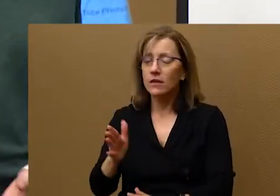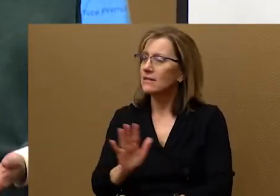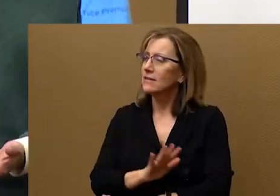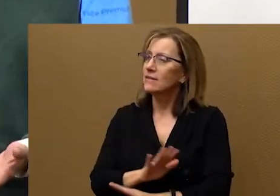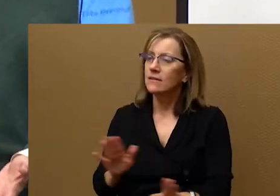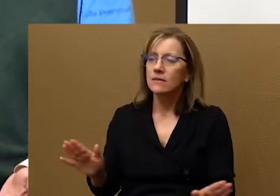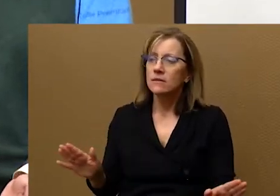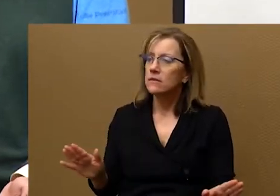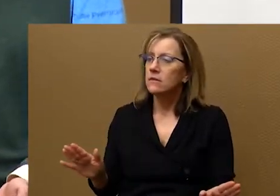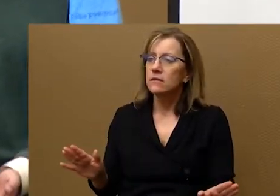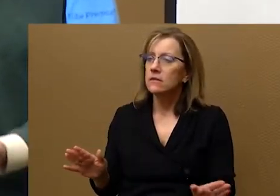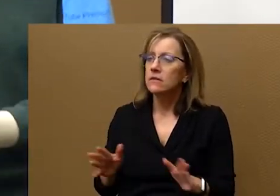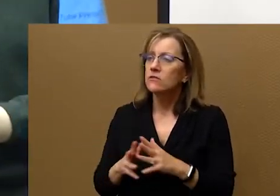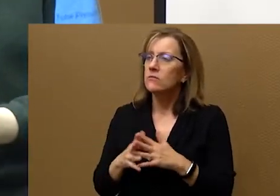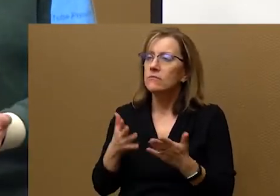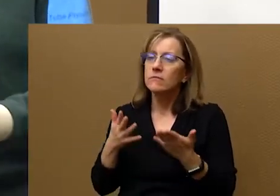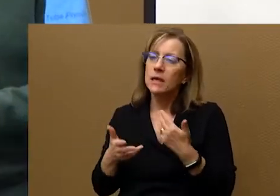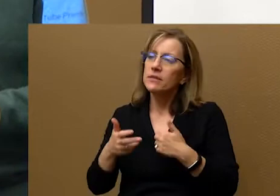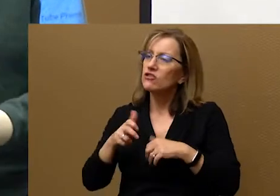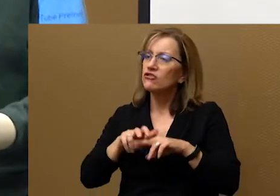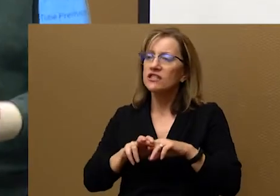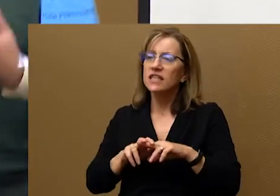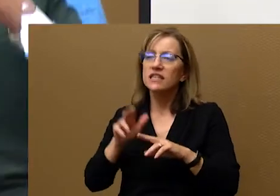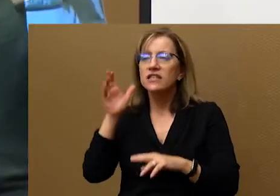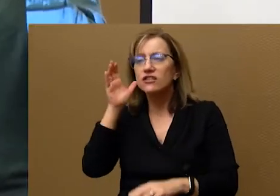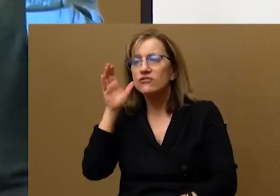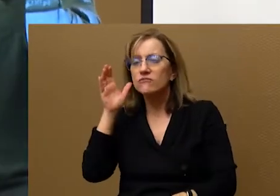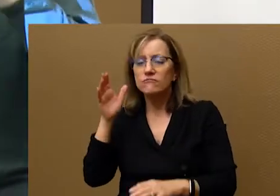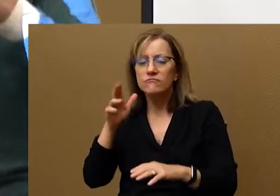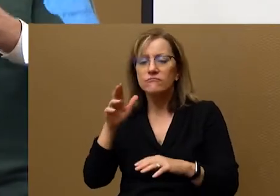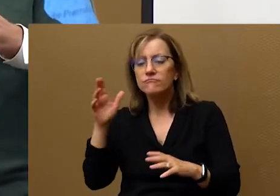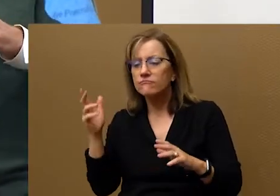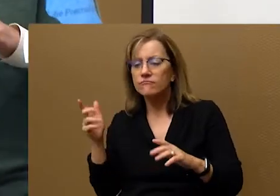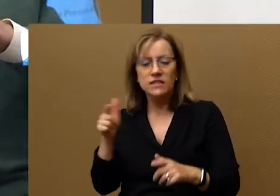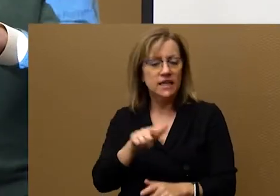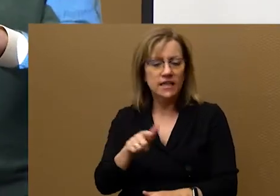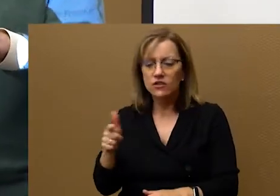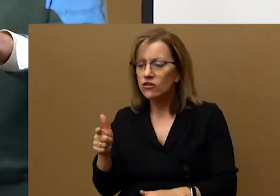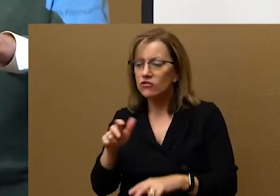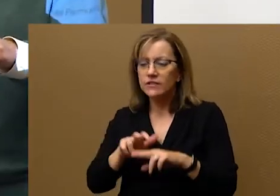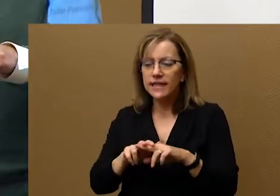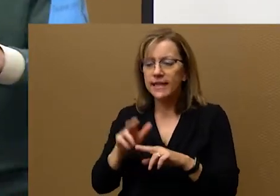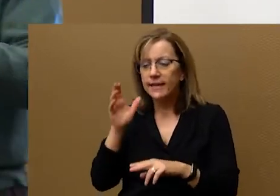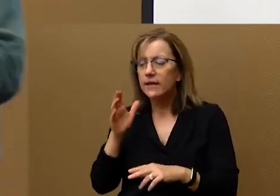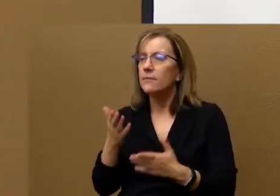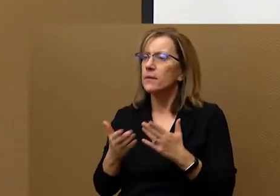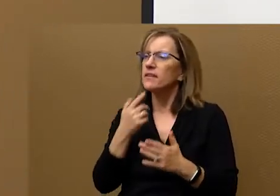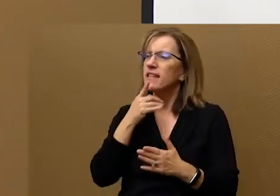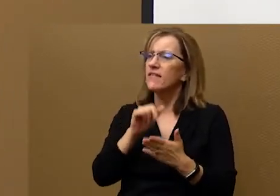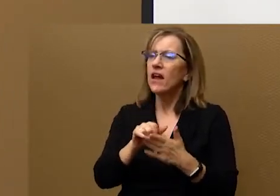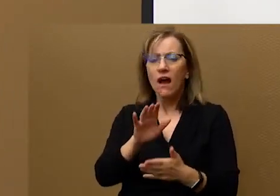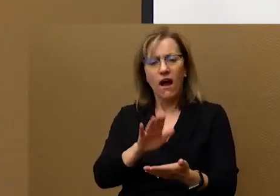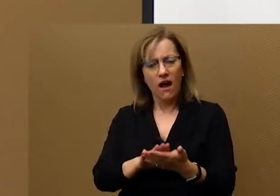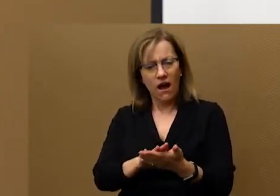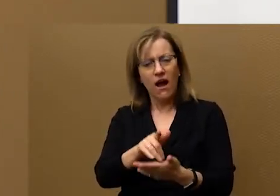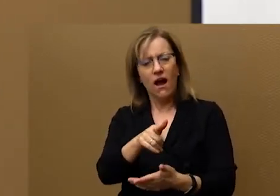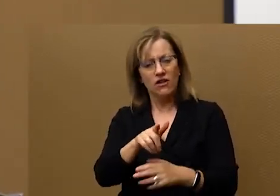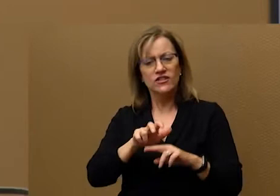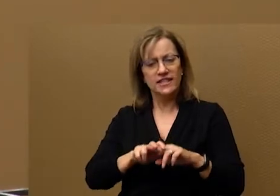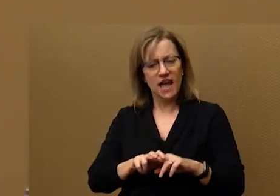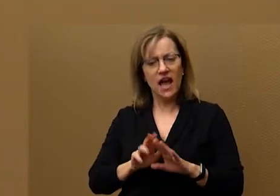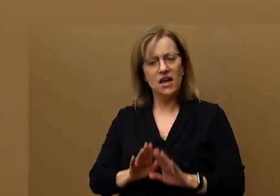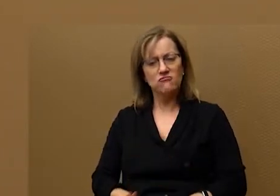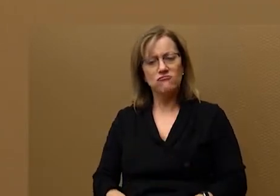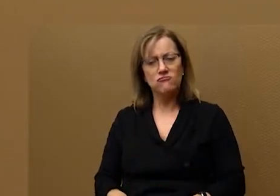it might just be sitting in a chair, listening, taking turns, eye contact. I'm going to say that. I don't want to say, you're